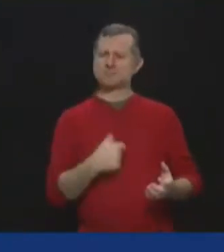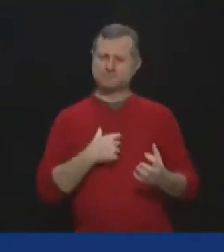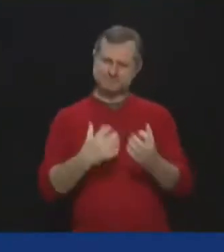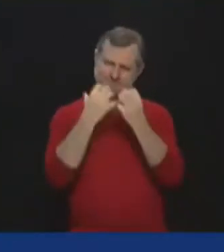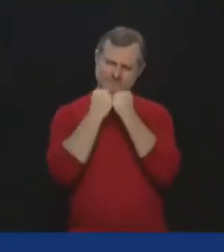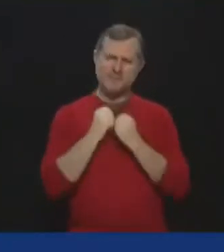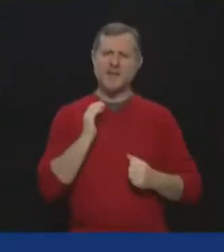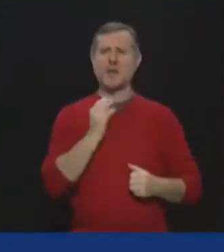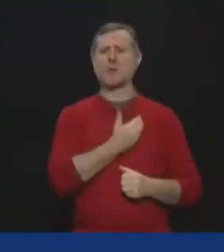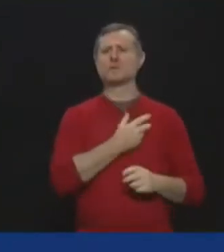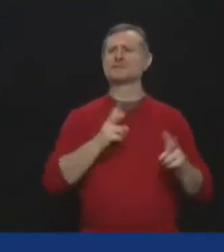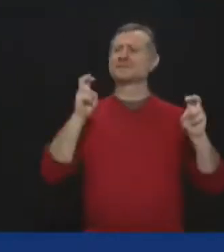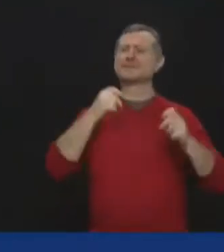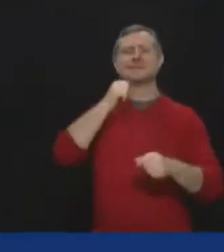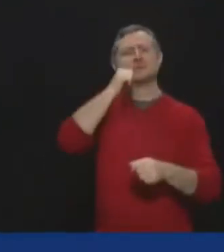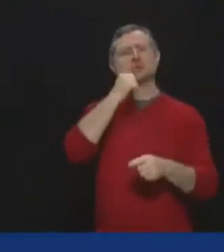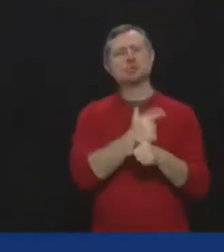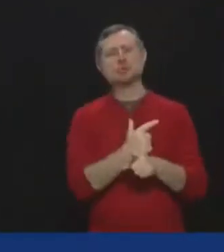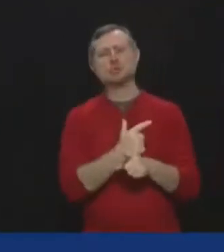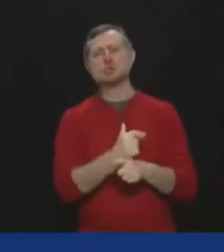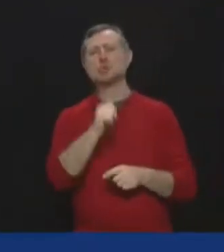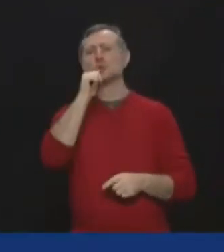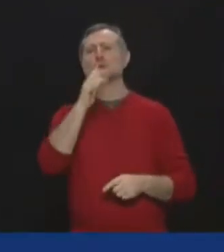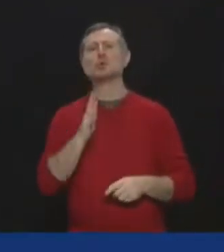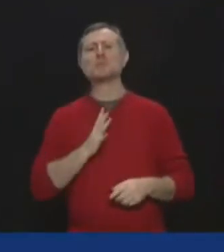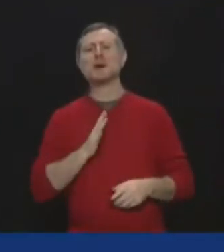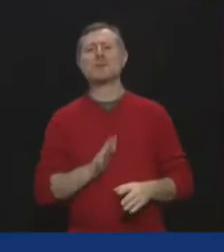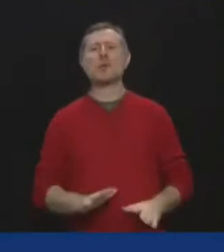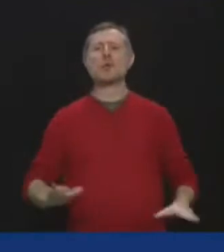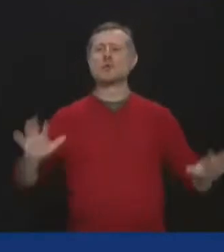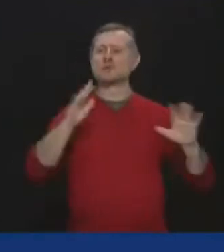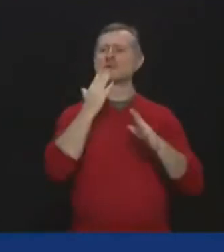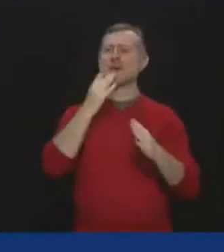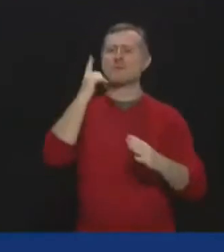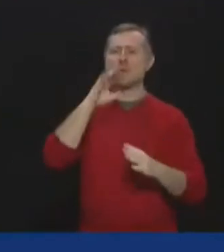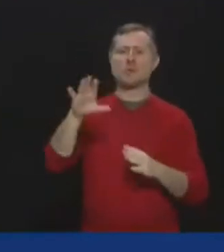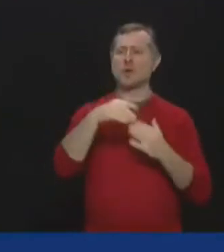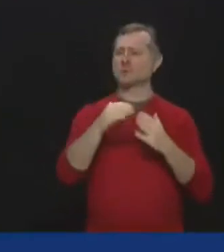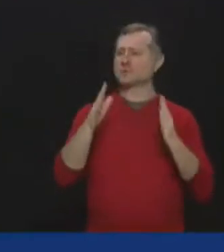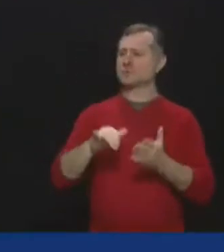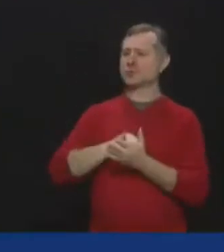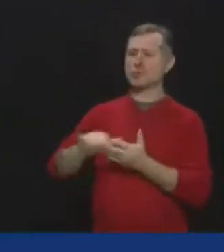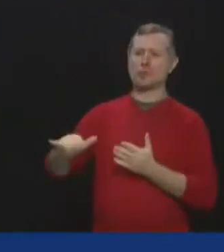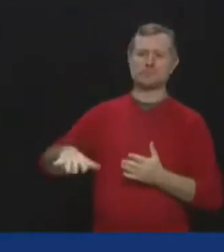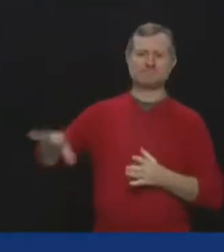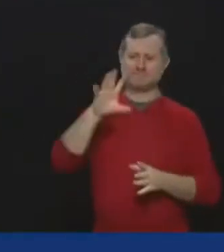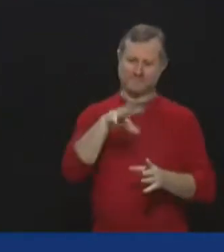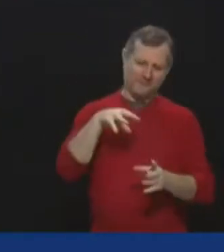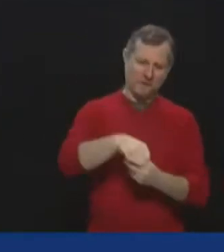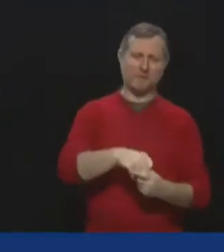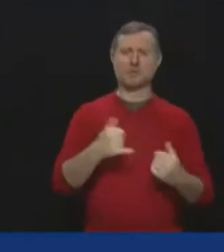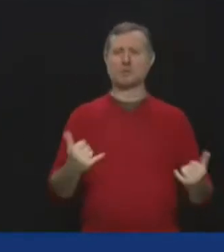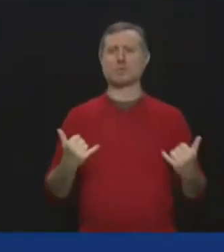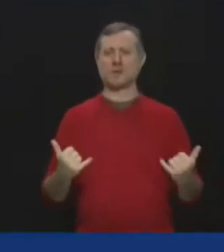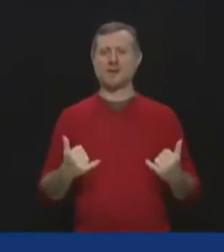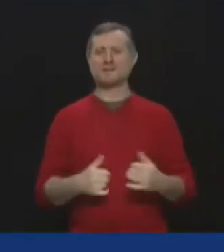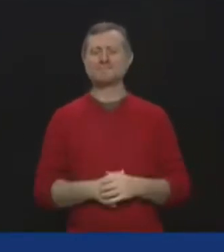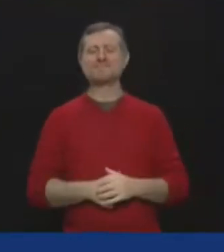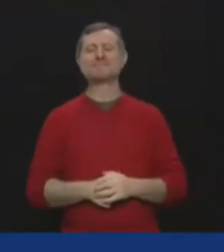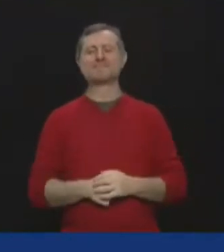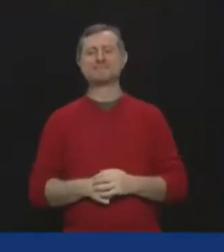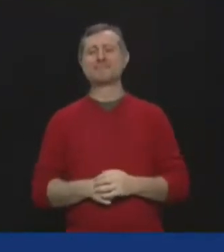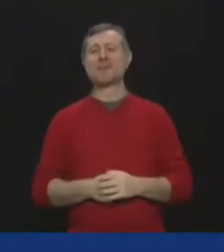across this nation. And I want to thank all the leaders of New York State for being part of this today. And with that, I'll